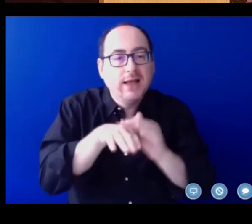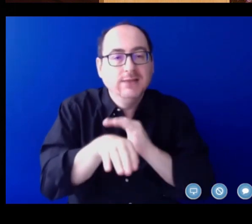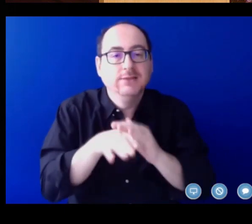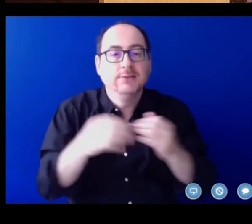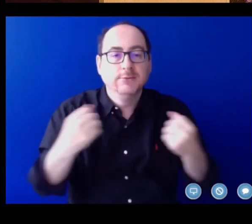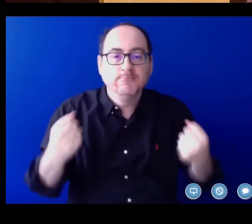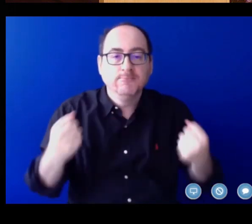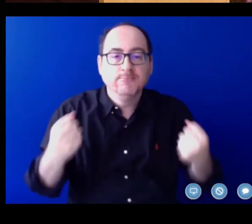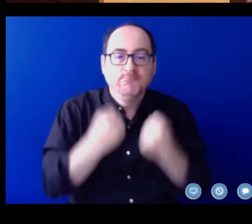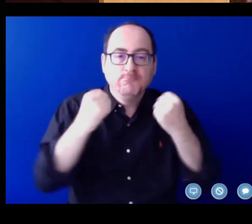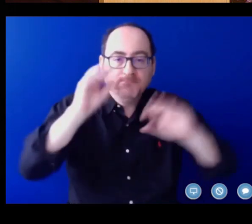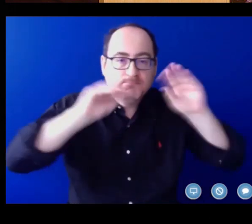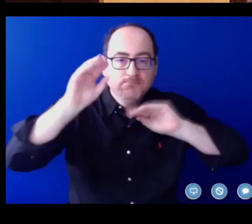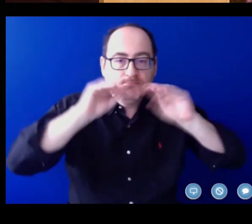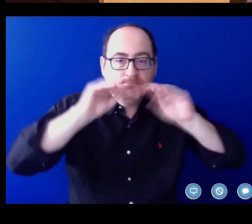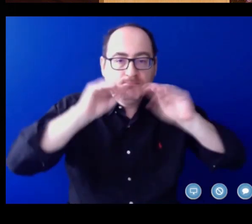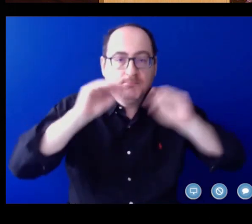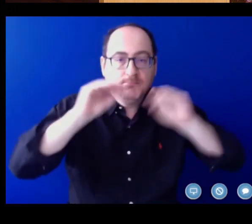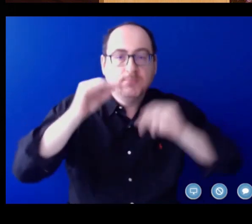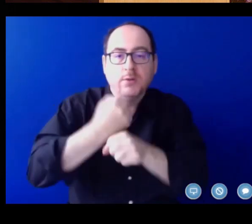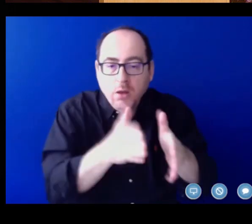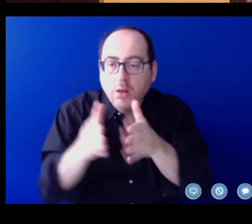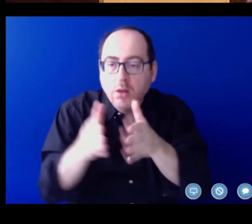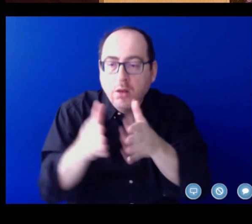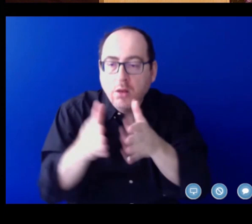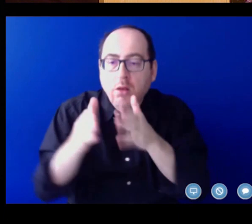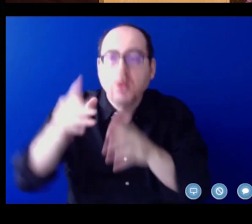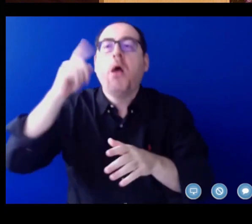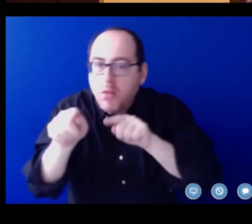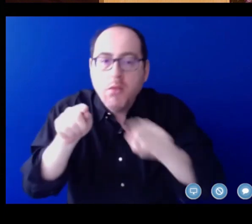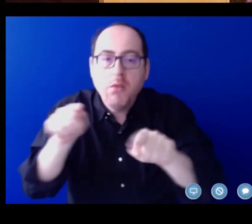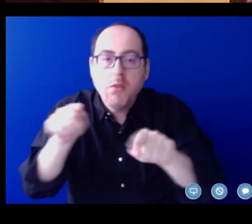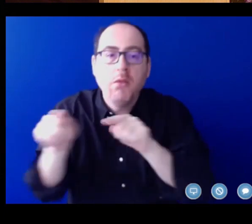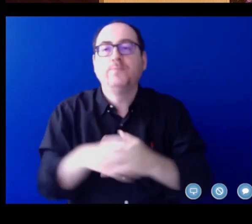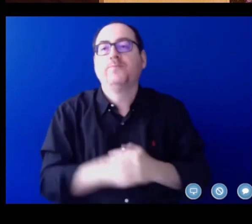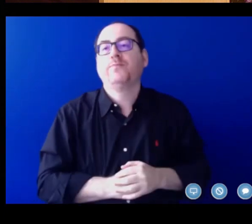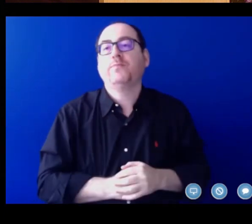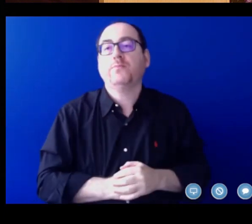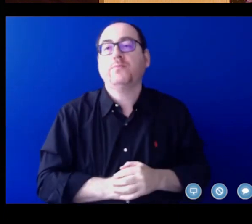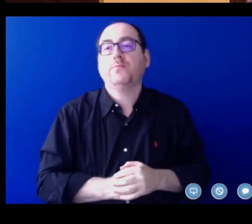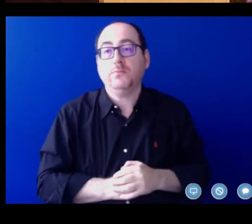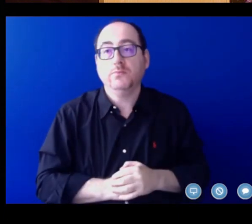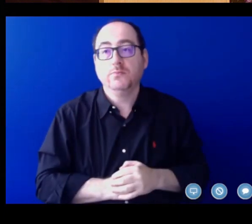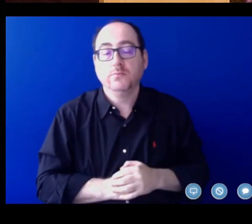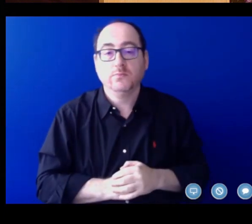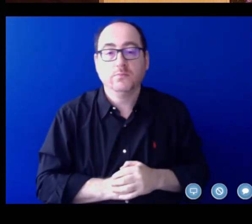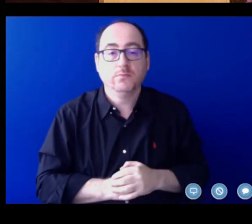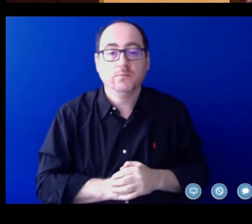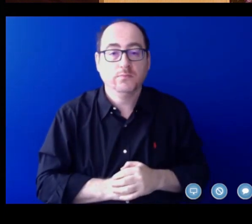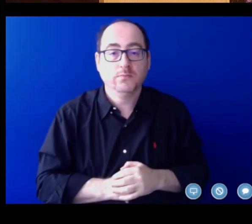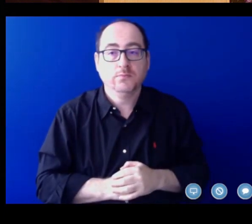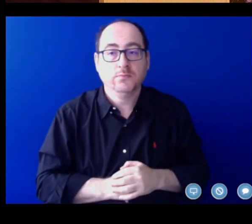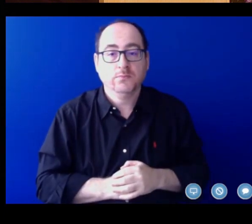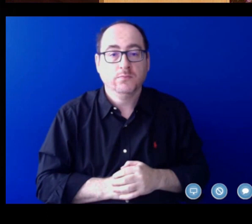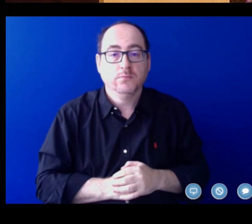cooperation between providers of education, social support, training and employment. And I probably should mention, I would see that the